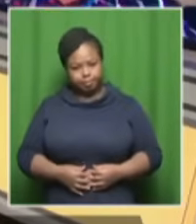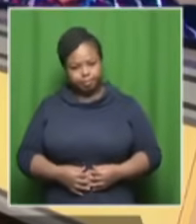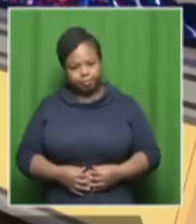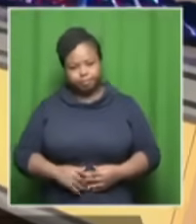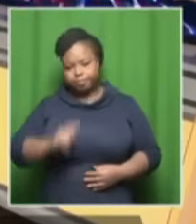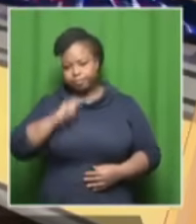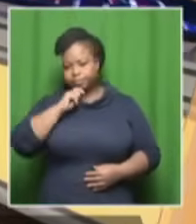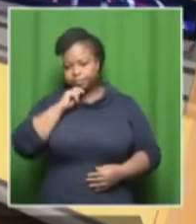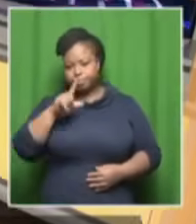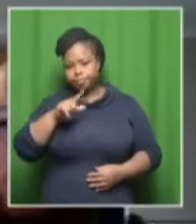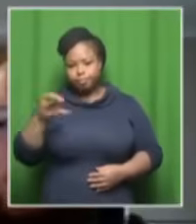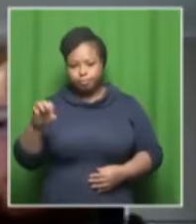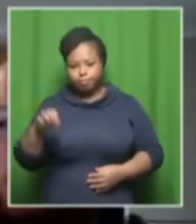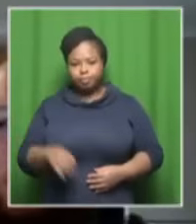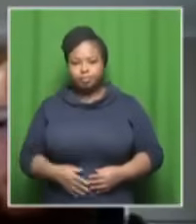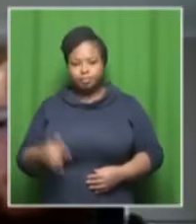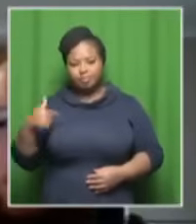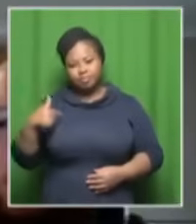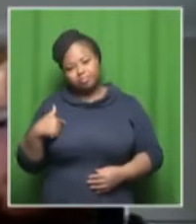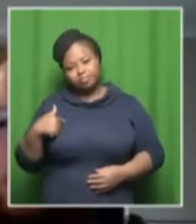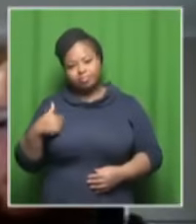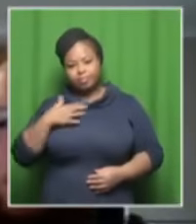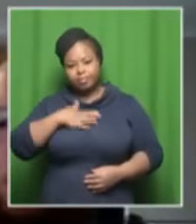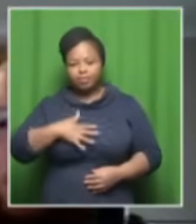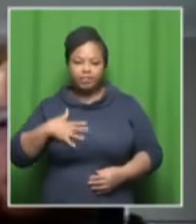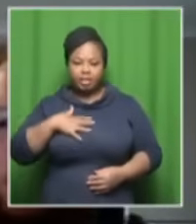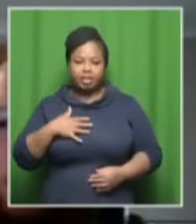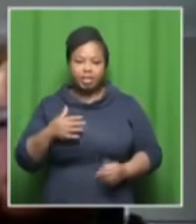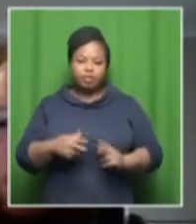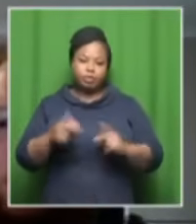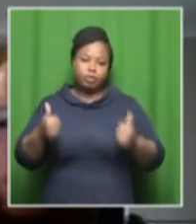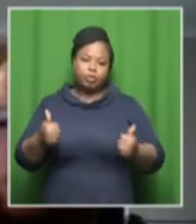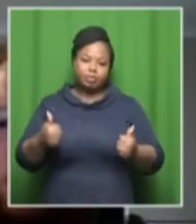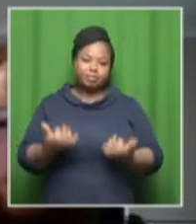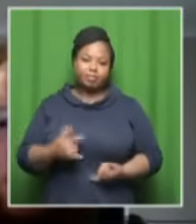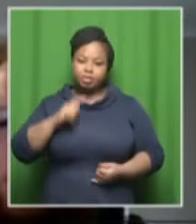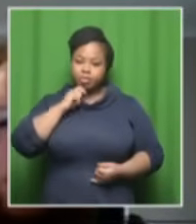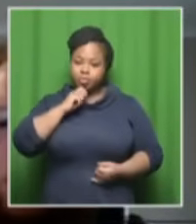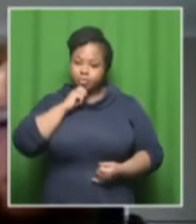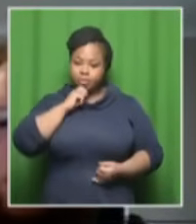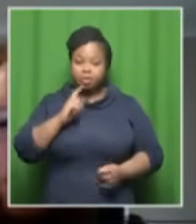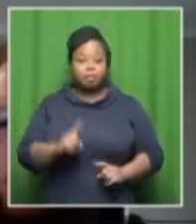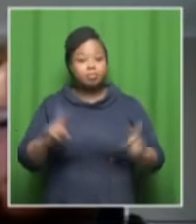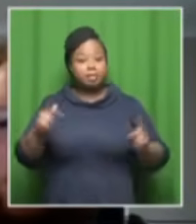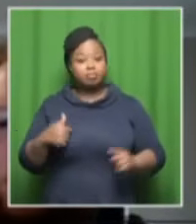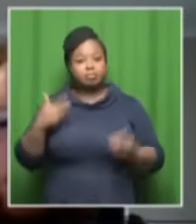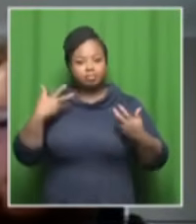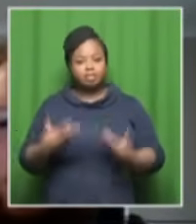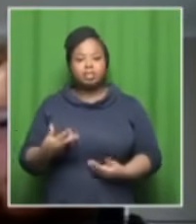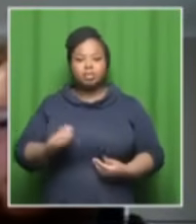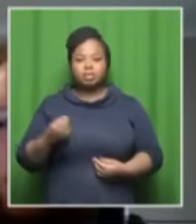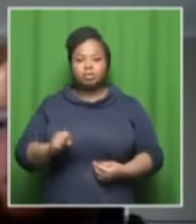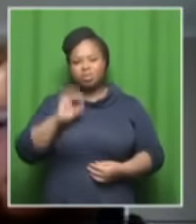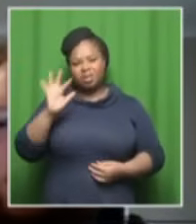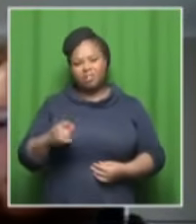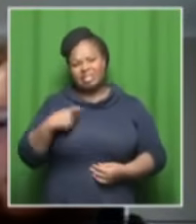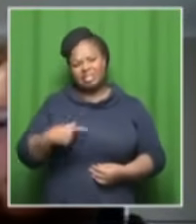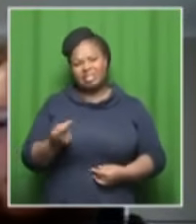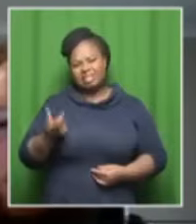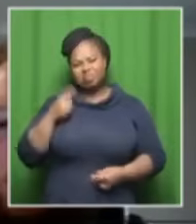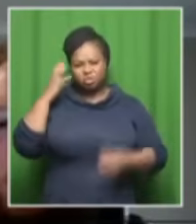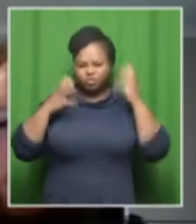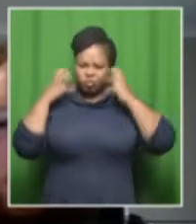Good morning, Leanne. I am actually feeling very good this morning. But me as a young South African, it's a bit